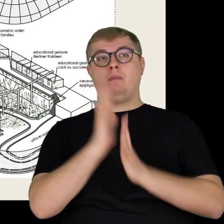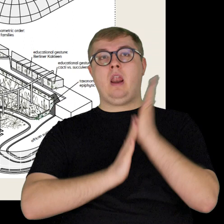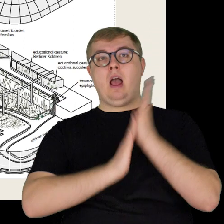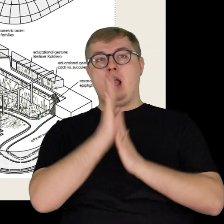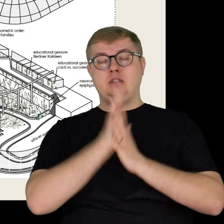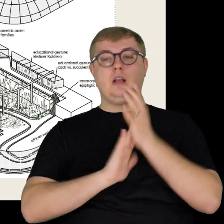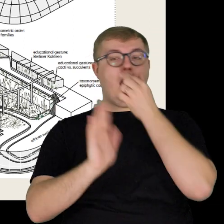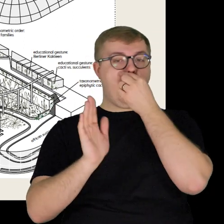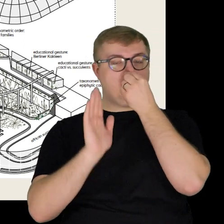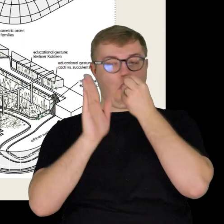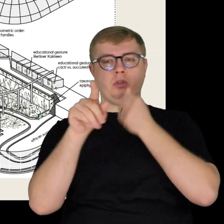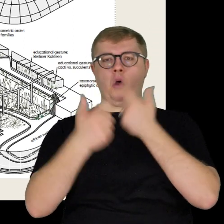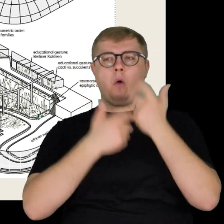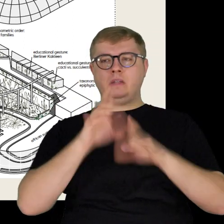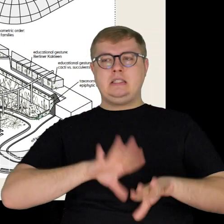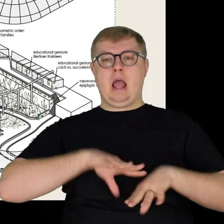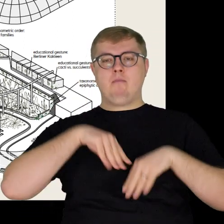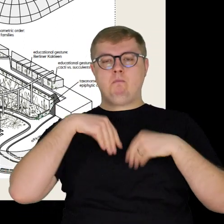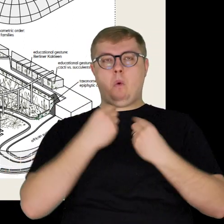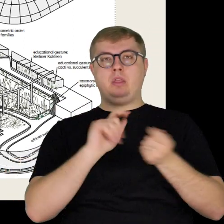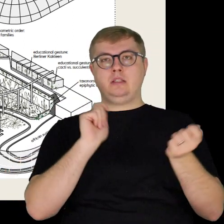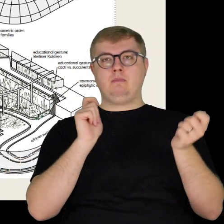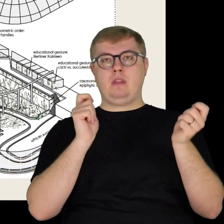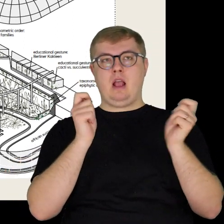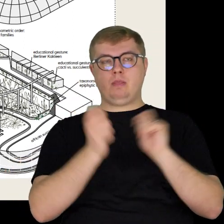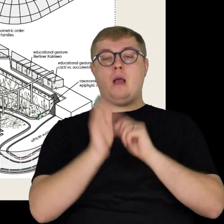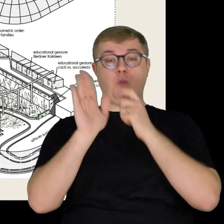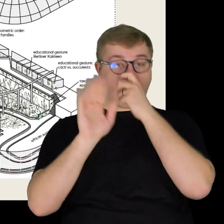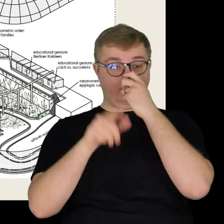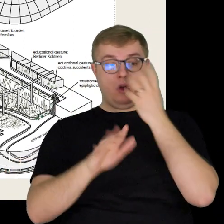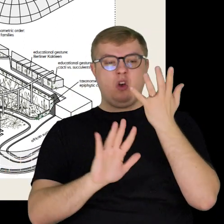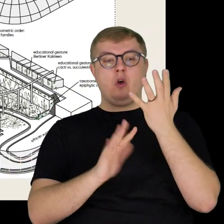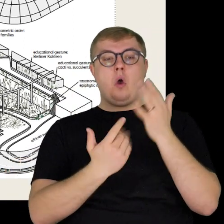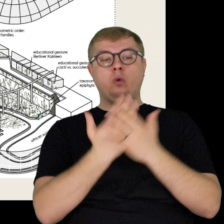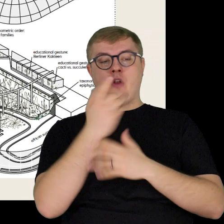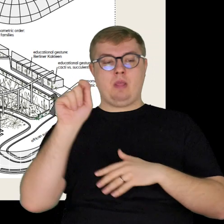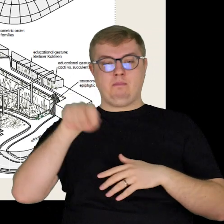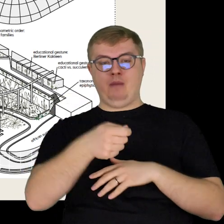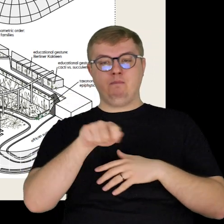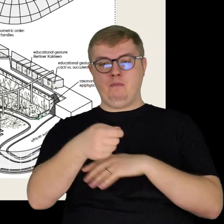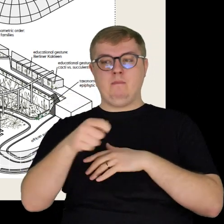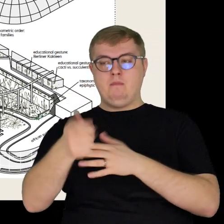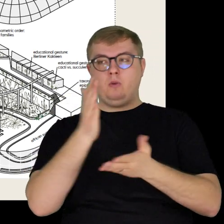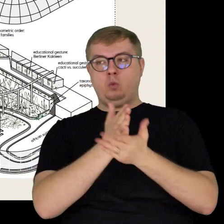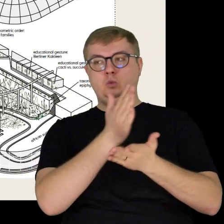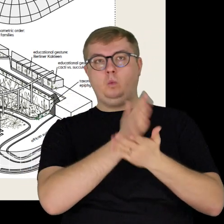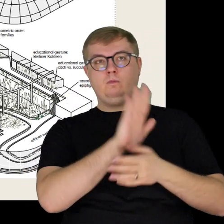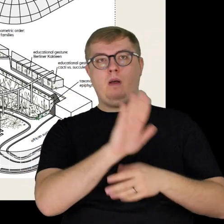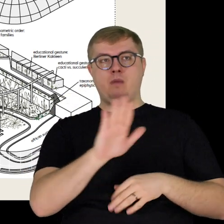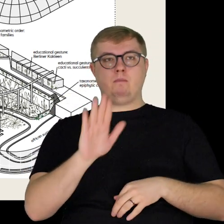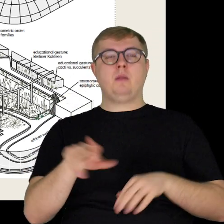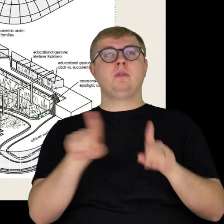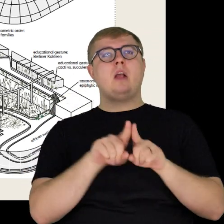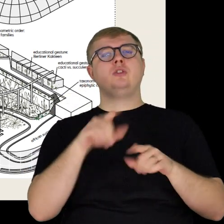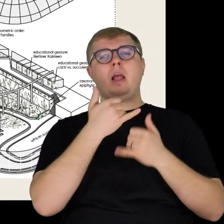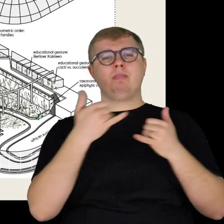within the ceremony, the plant sort of somehow names itself. There's a whole other set of values and systems of creating a